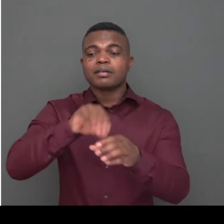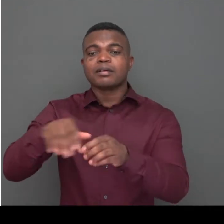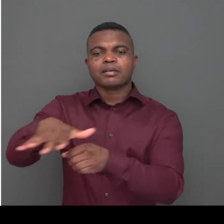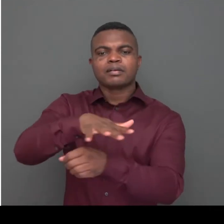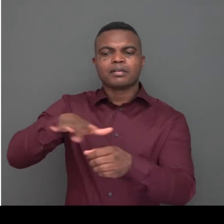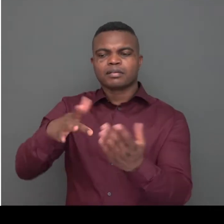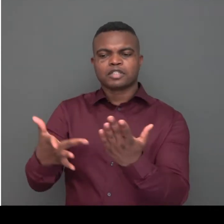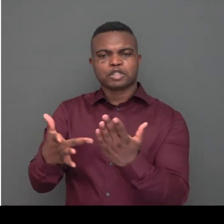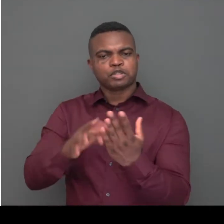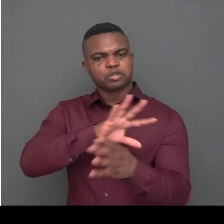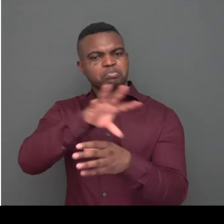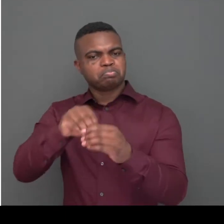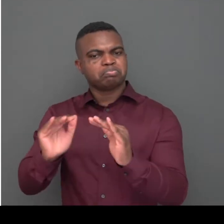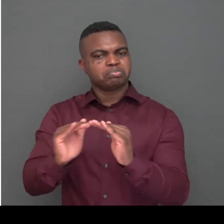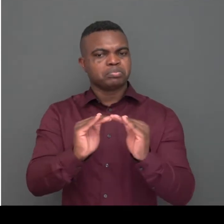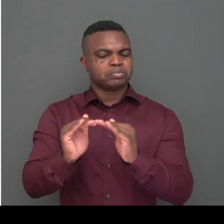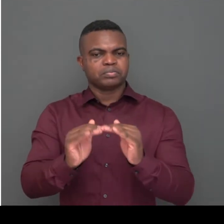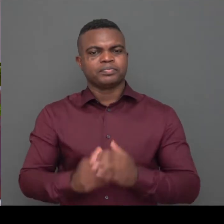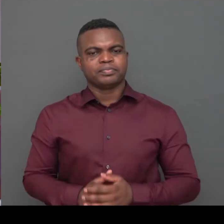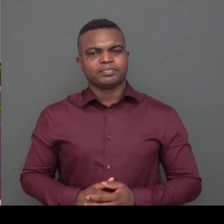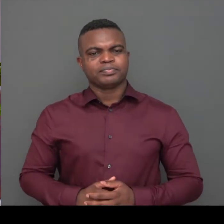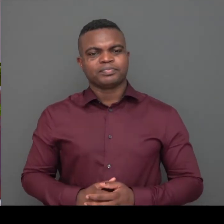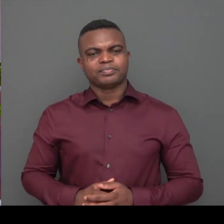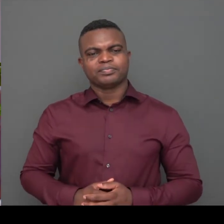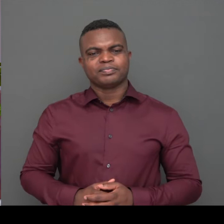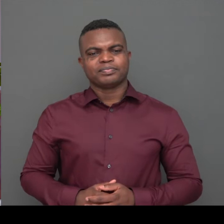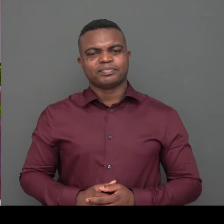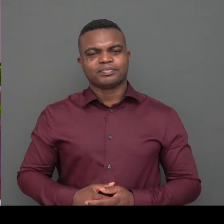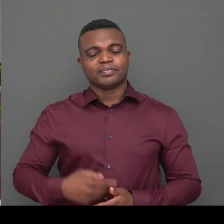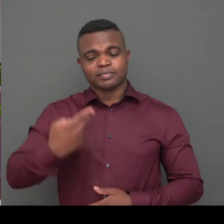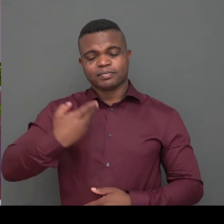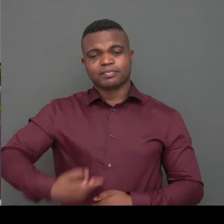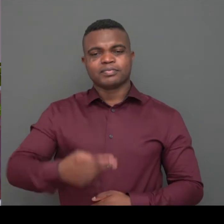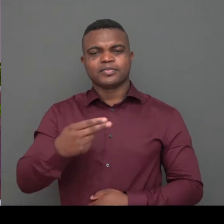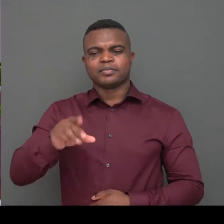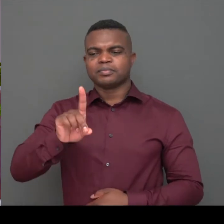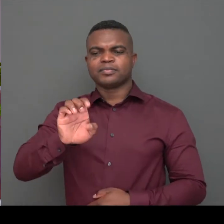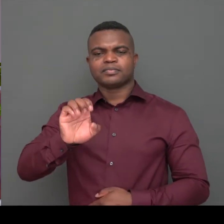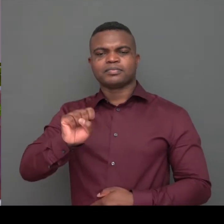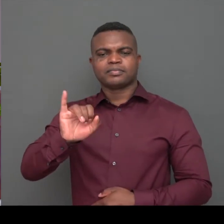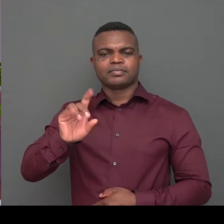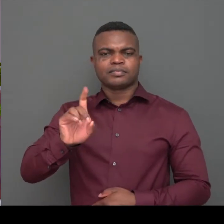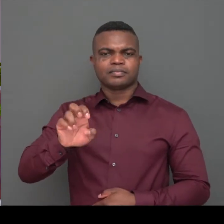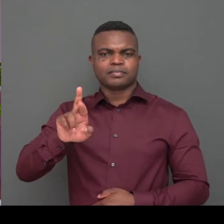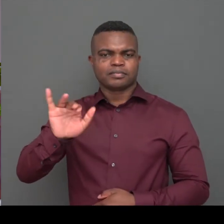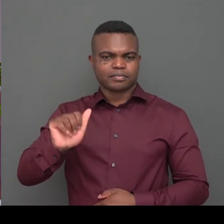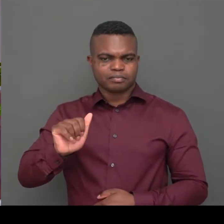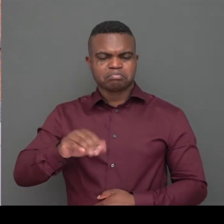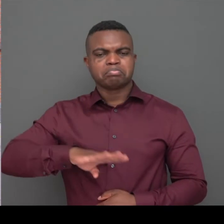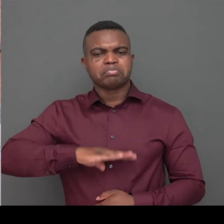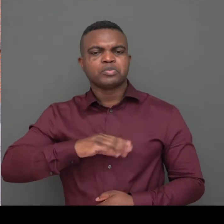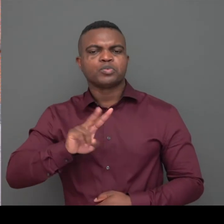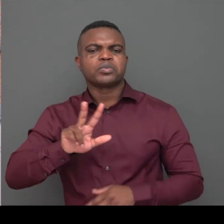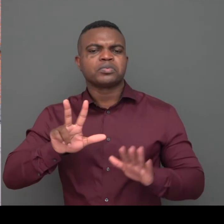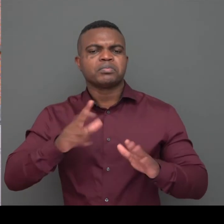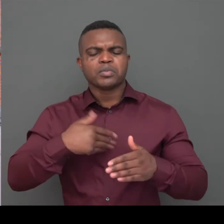they can fully participate in the digital society. Hej, jag heter My name is Desideria Jungalin. I'm 23 years old. I was born